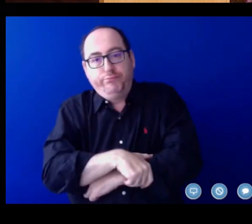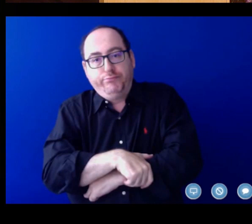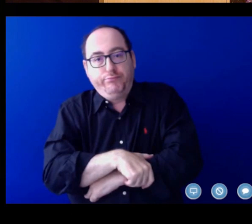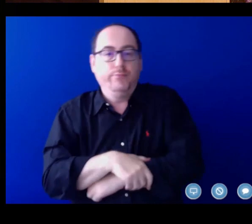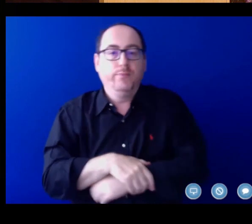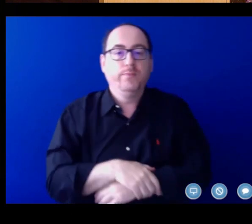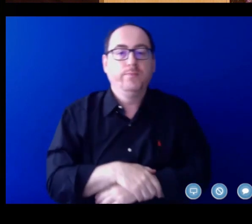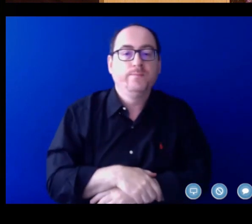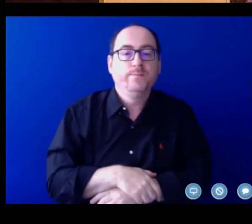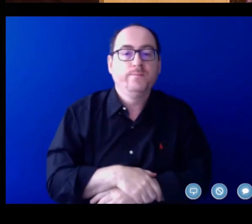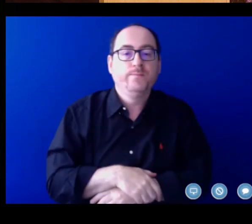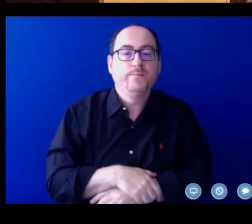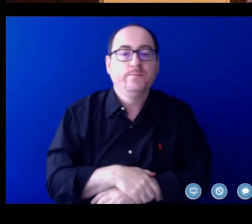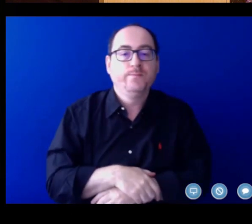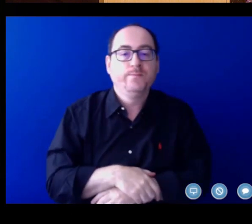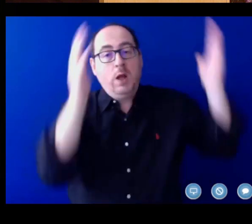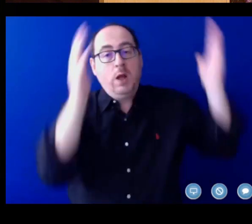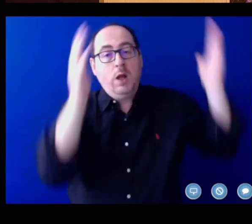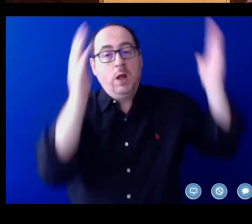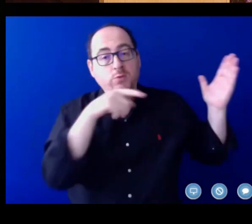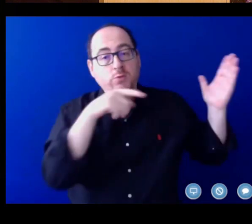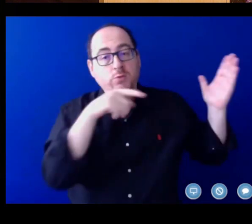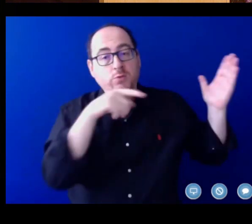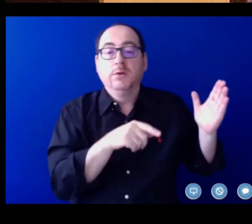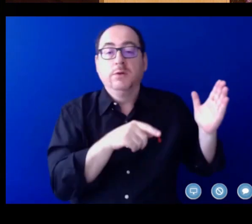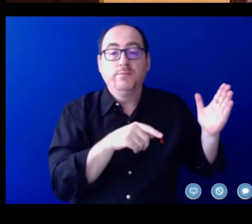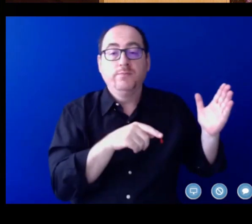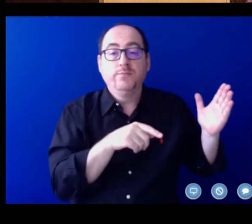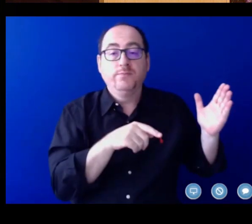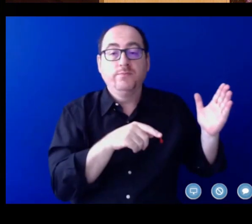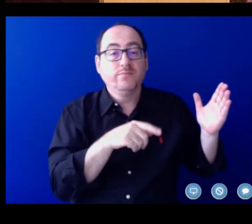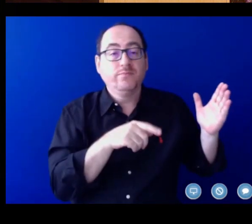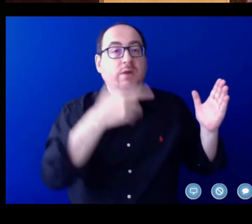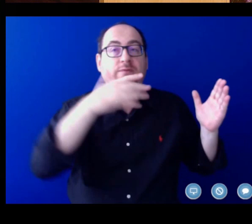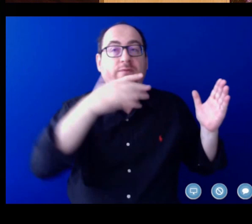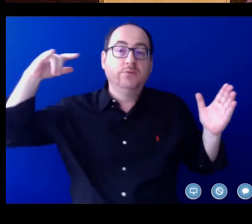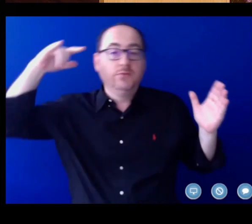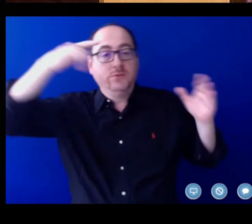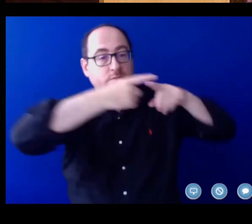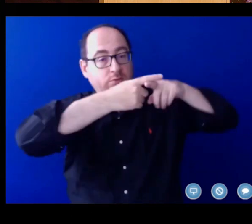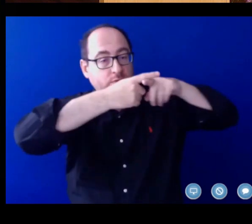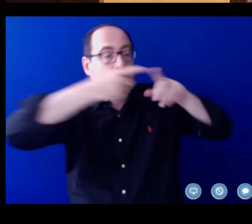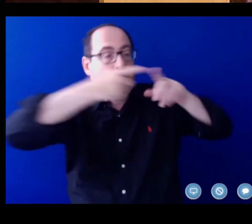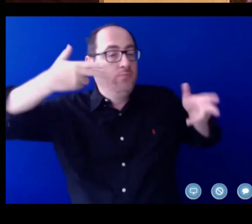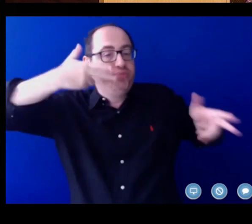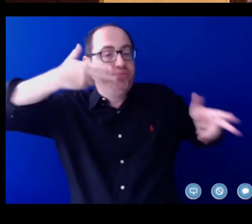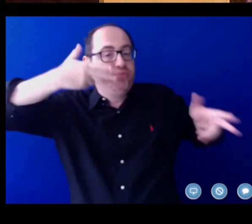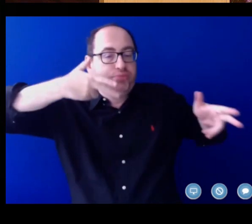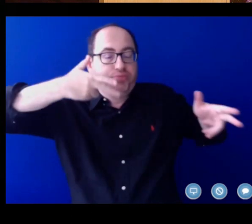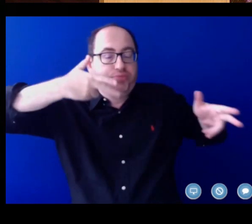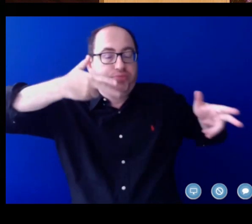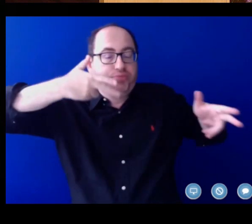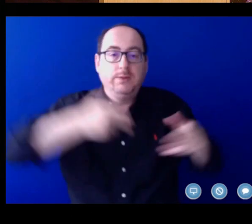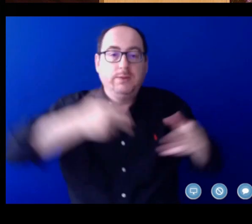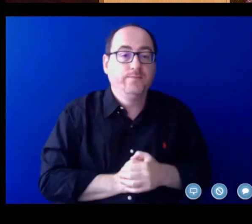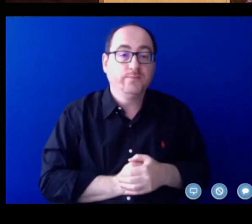wounds when the shell struck the house as the family was eating. The family, until this point, has made a choice to stay. How hard